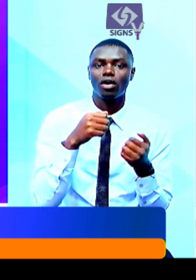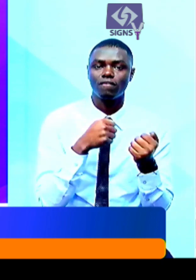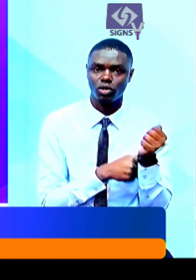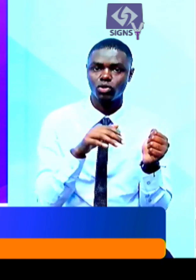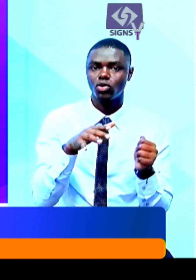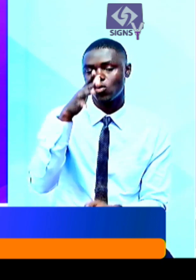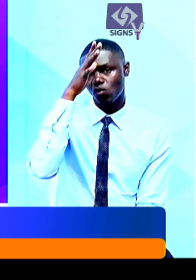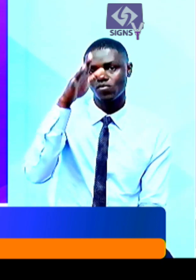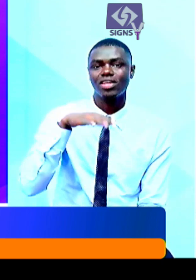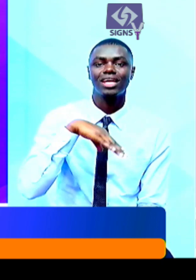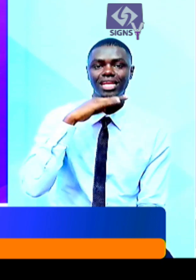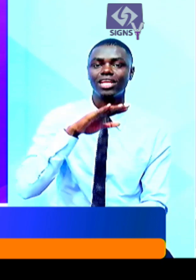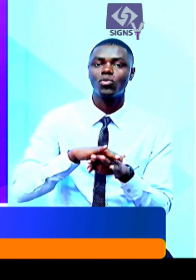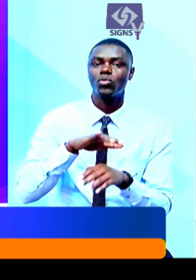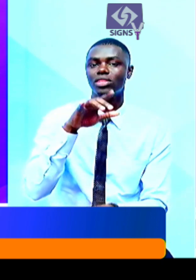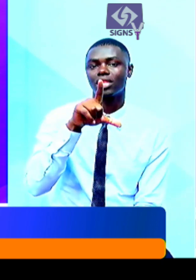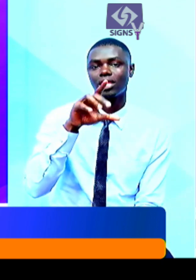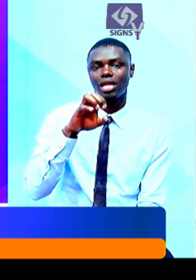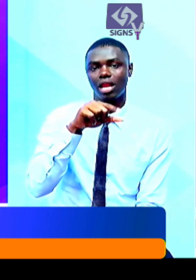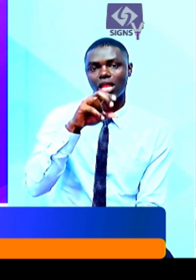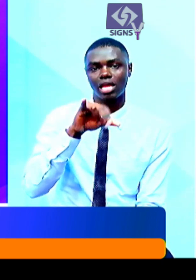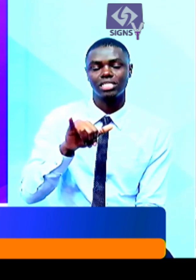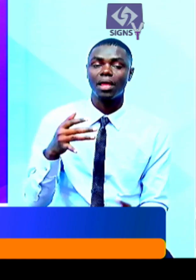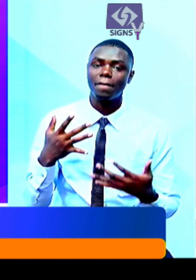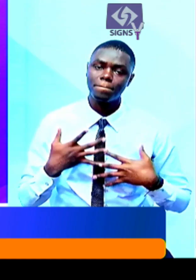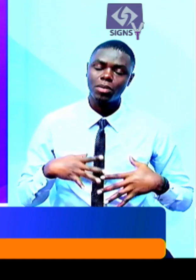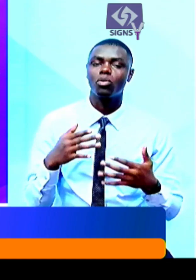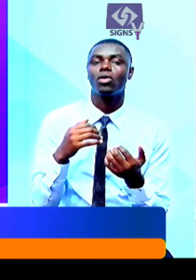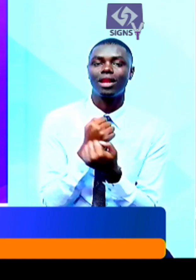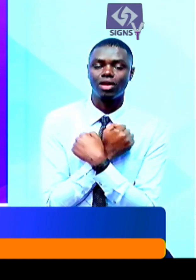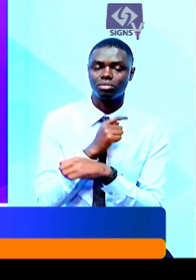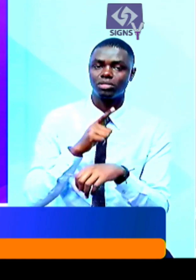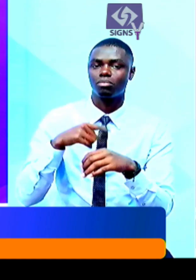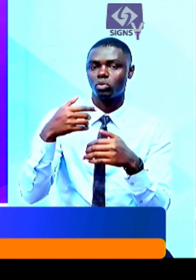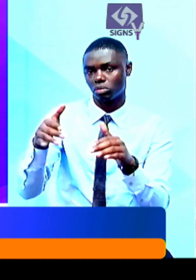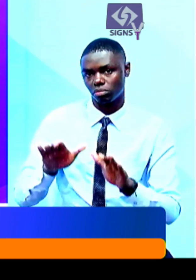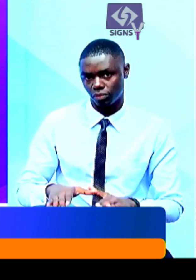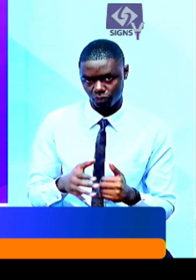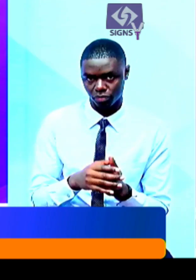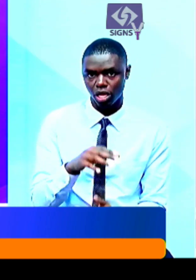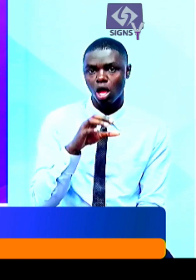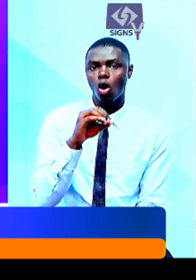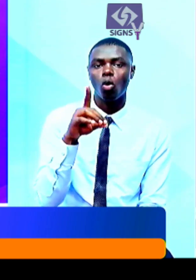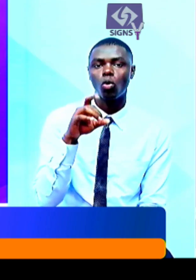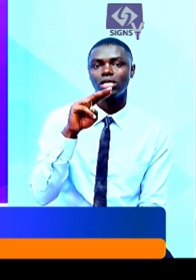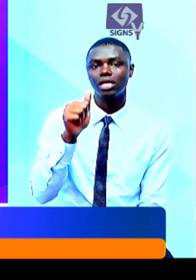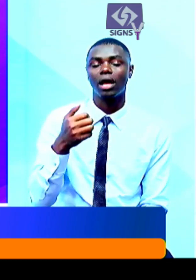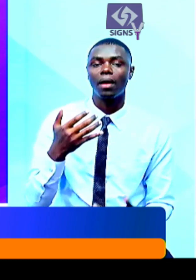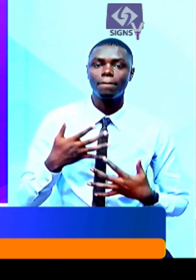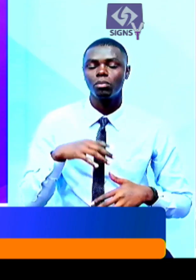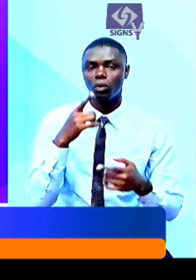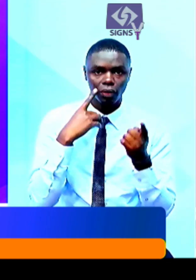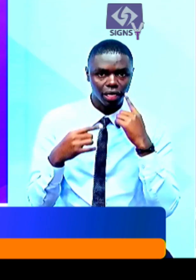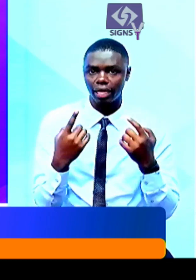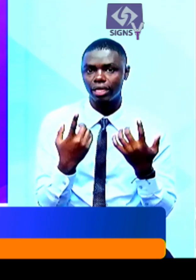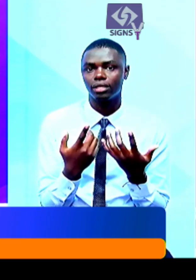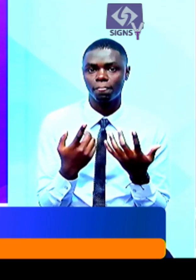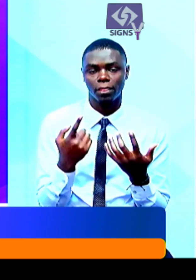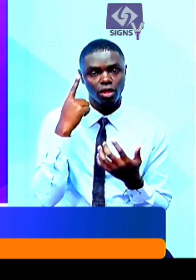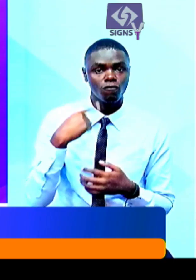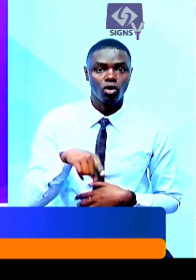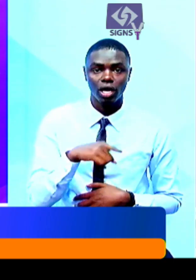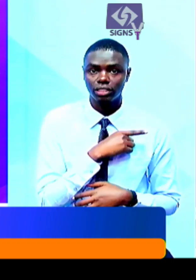father died with a legacy. People loved him when he was being buried. In Jaramogi's Odinga, people cried, even those people who never went there. For us, we were